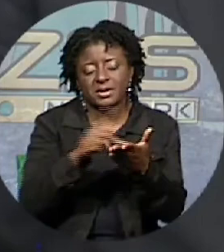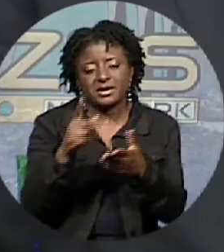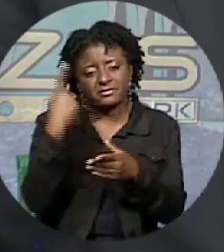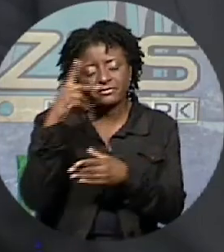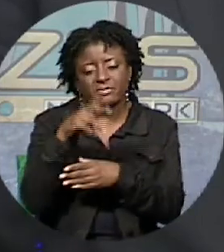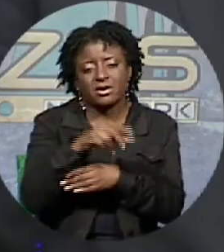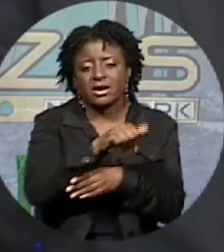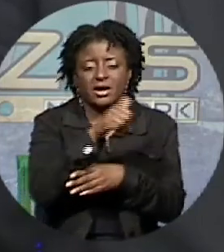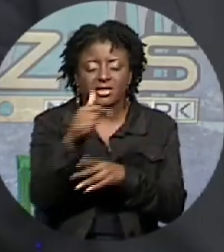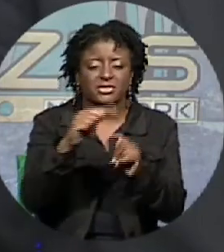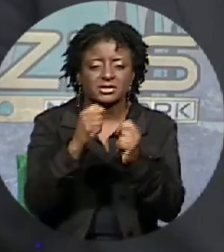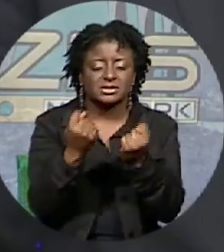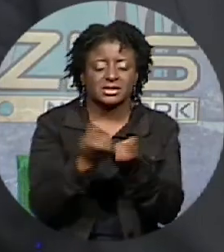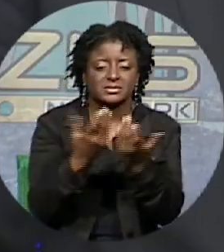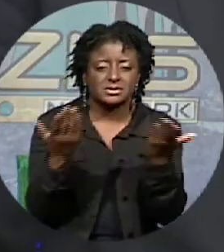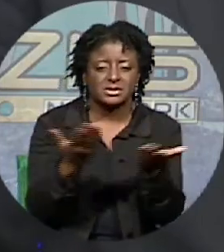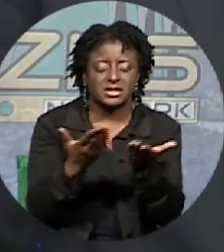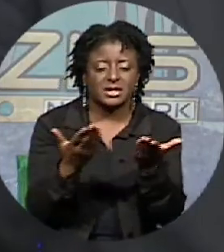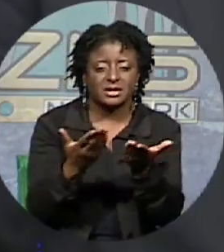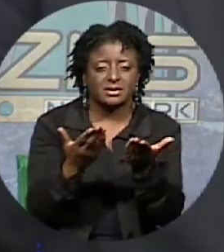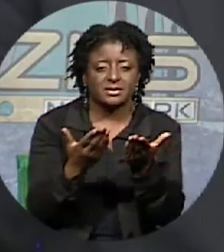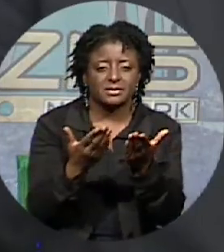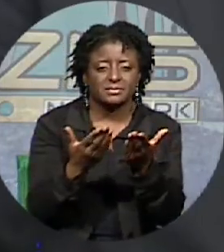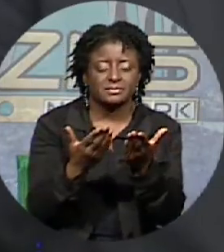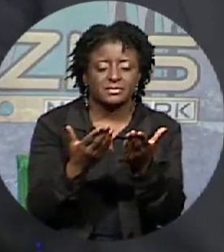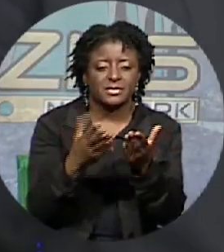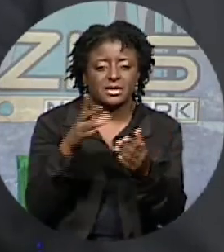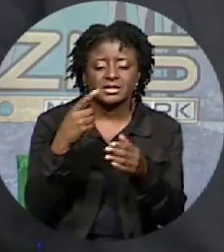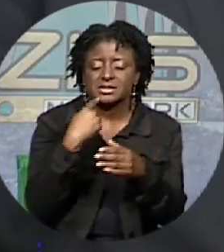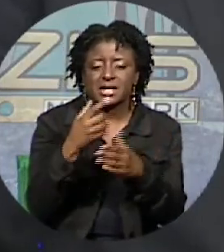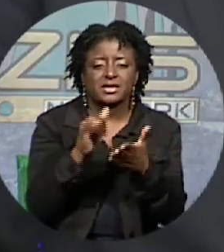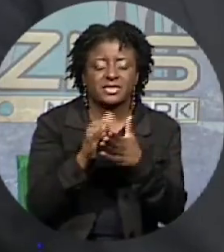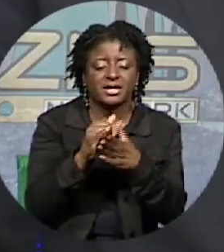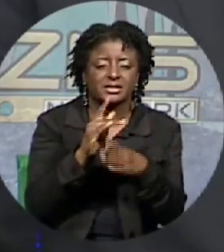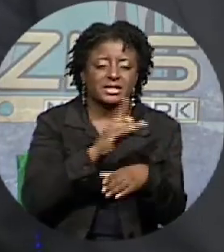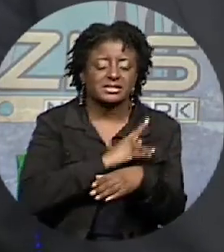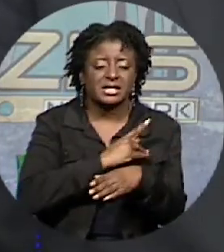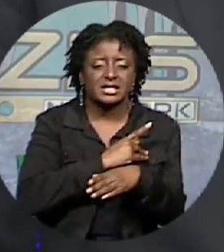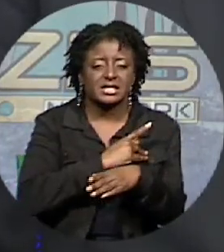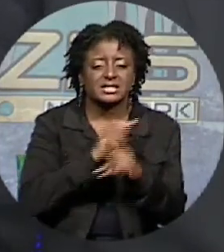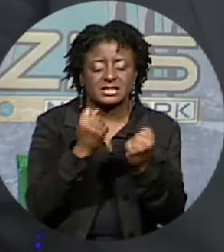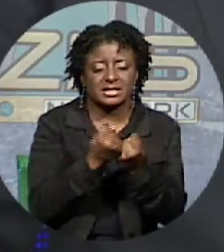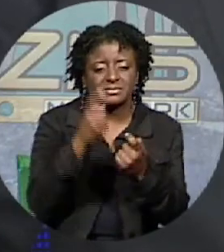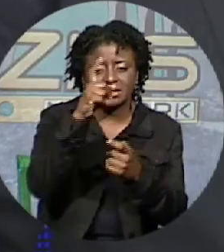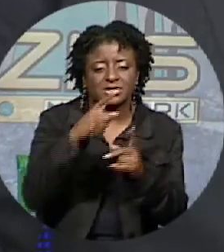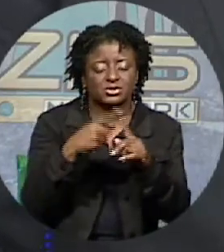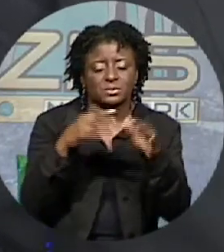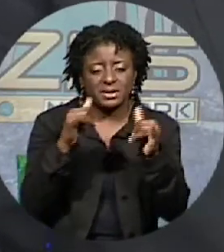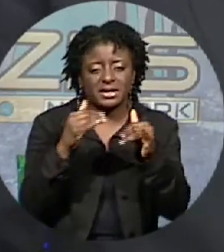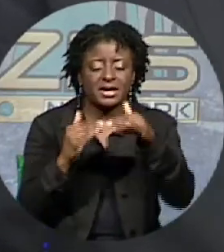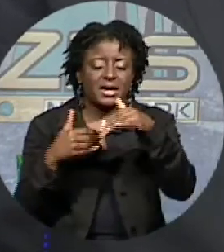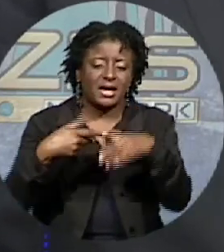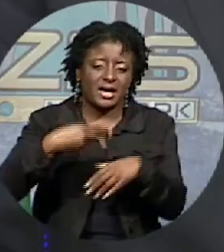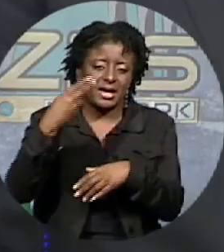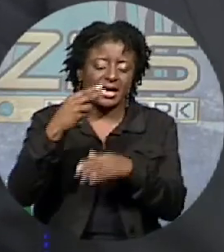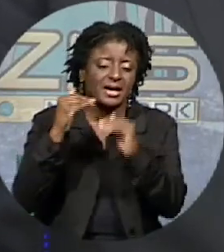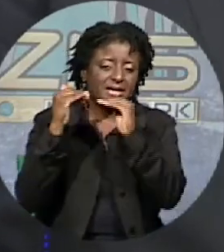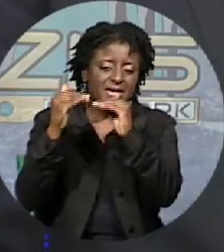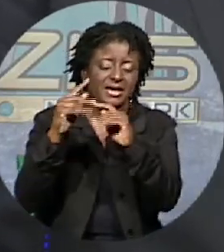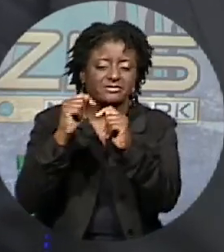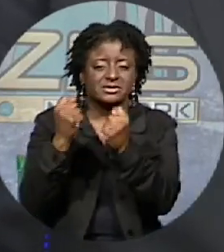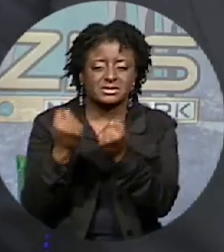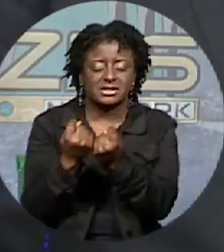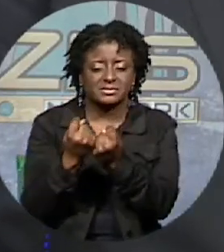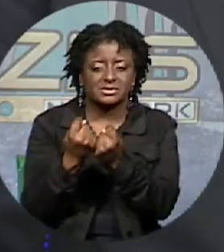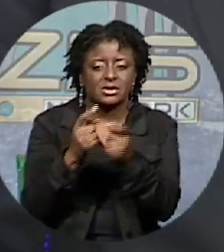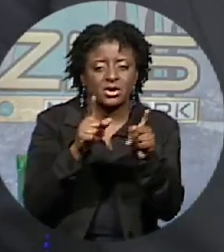cost was defended on the grounds that Kentucky needed to play high-level teams. It seems the school also spent $24,000 to fund a